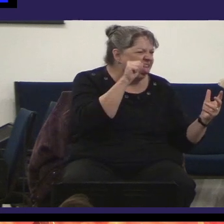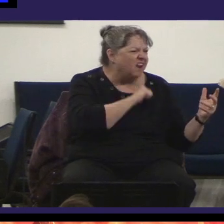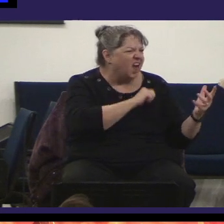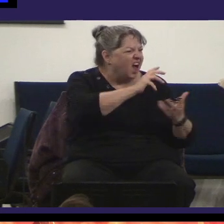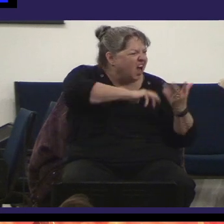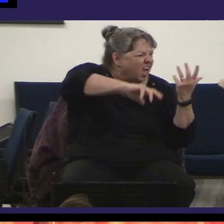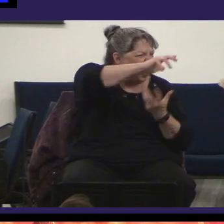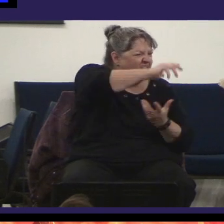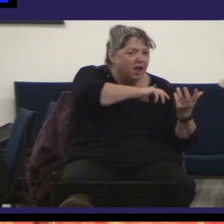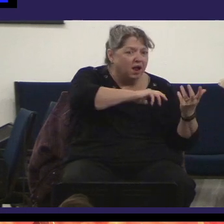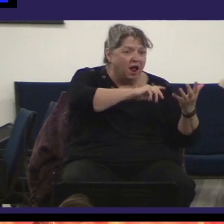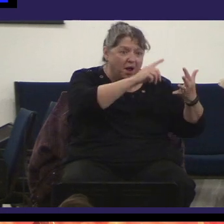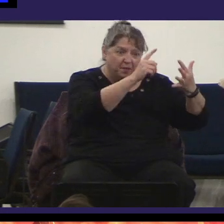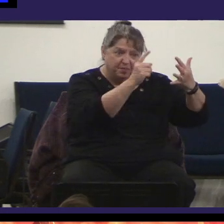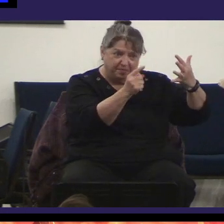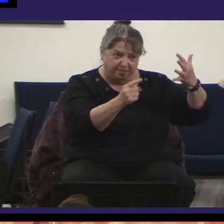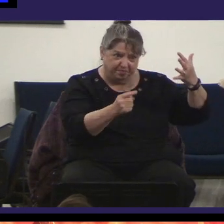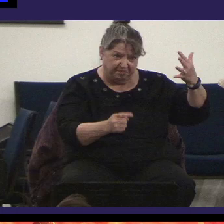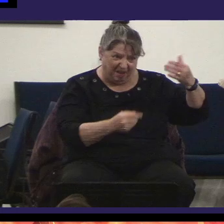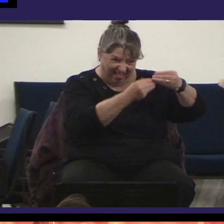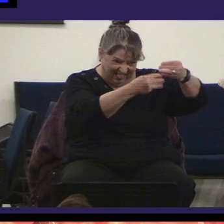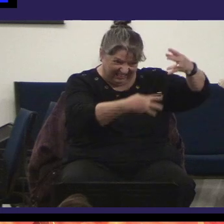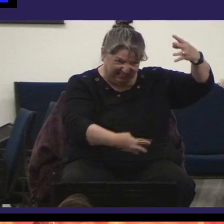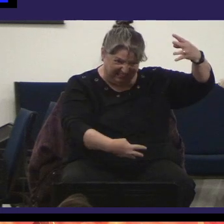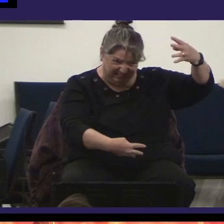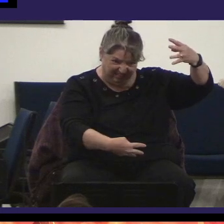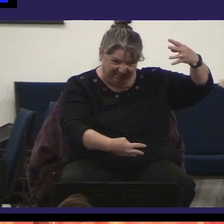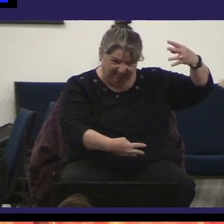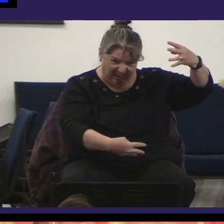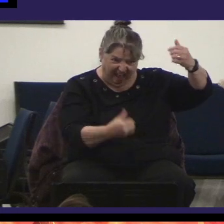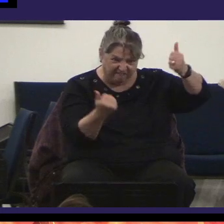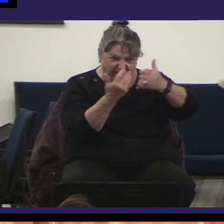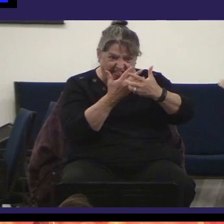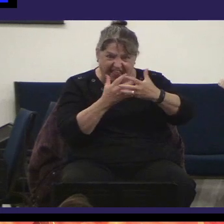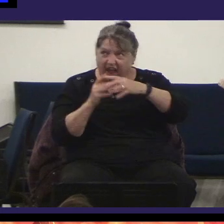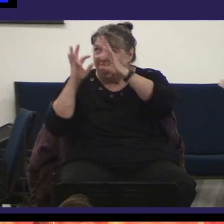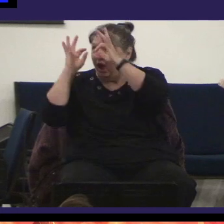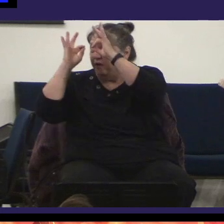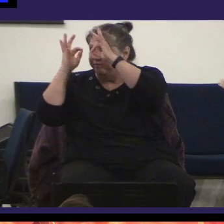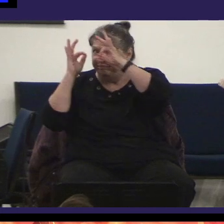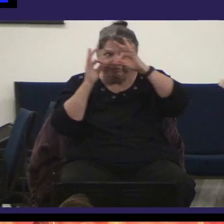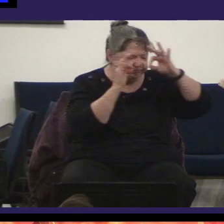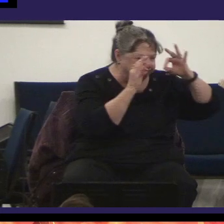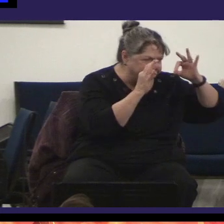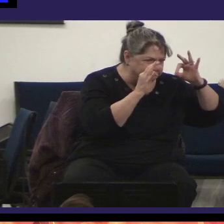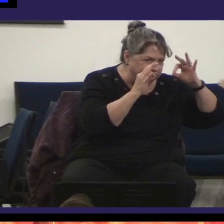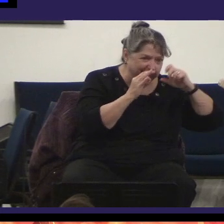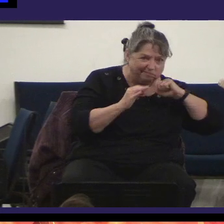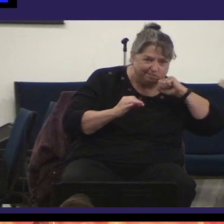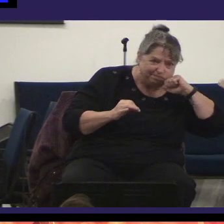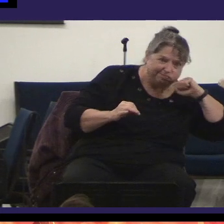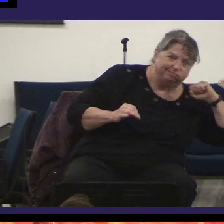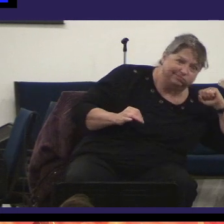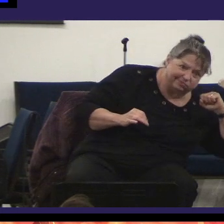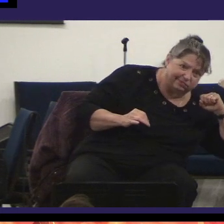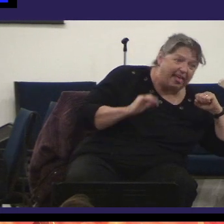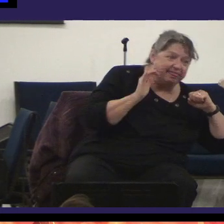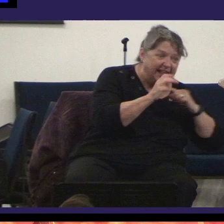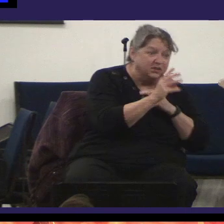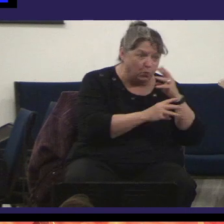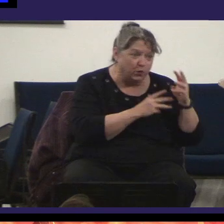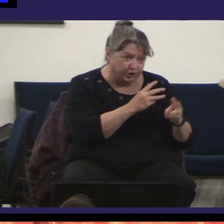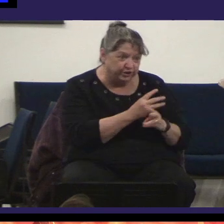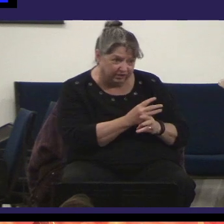like these. And, you know, I was saying how it hit me. I said, you know, one of the